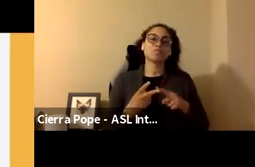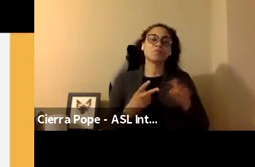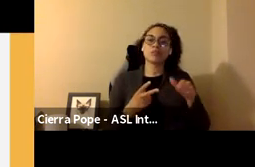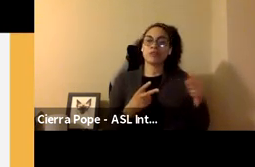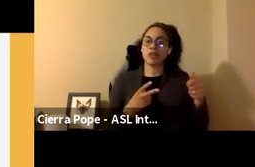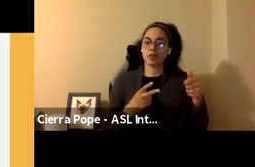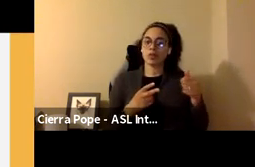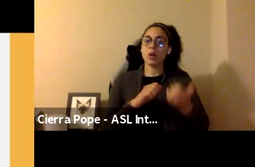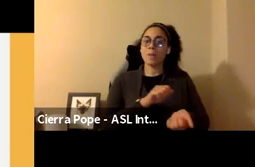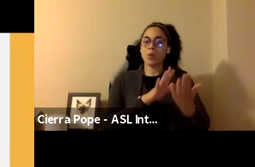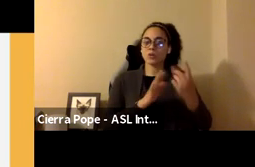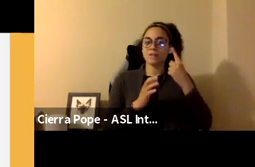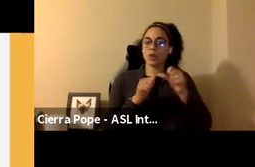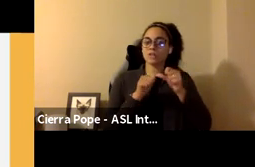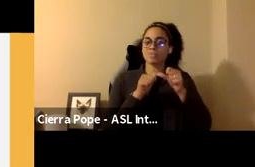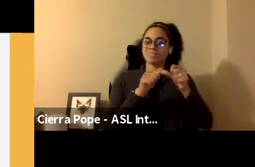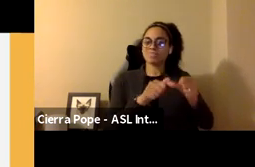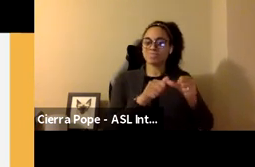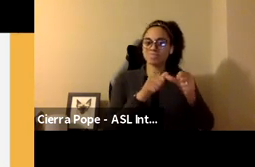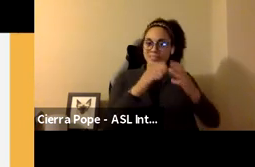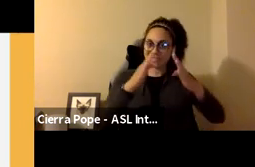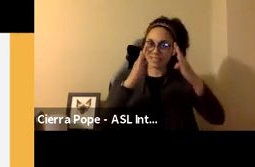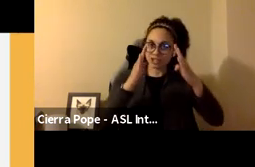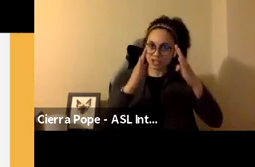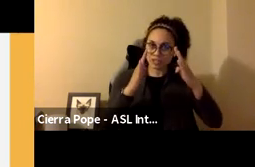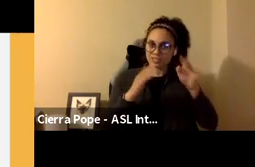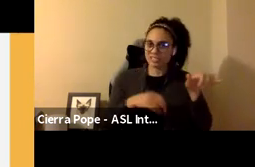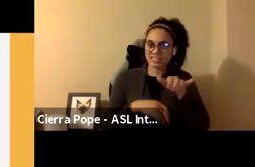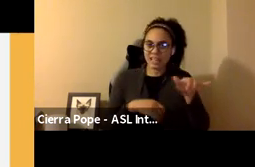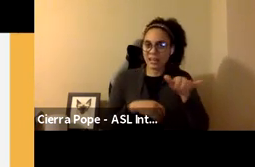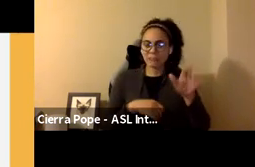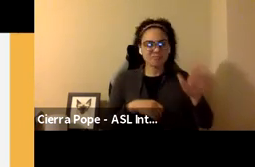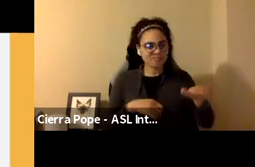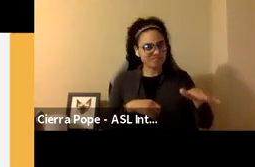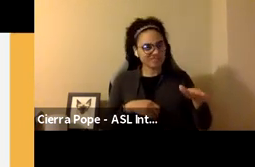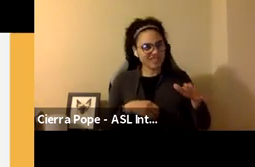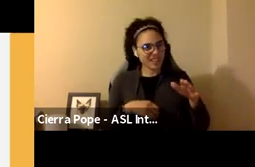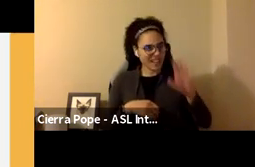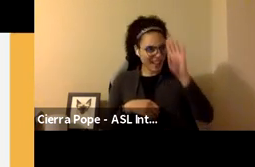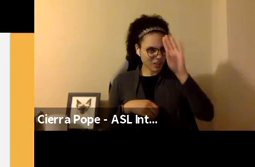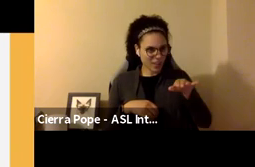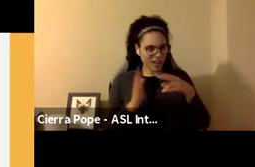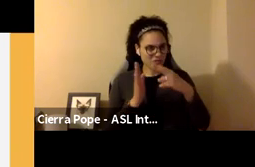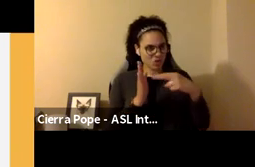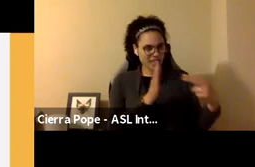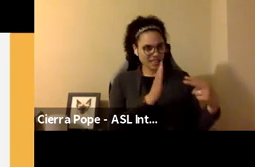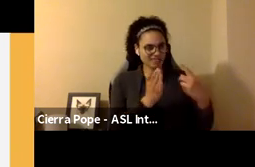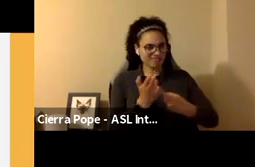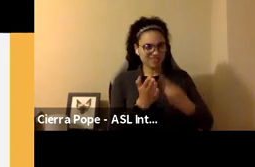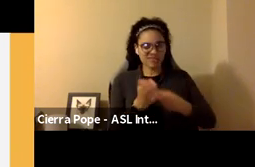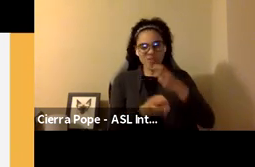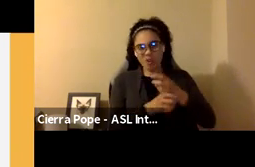attention is using that question as well, saying, you know, I know that reading can be really hard. It's hard to